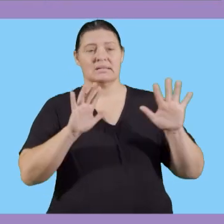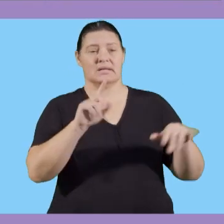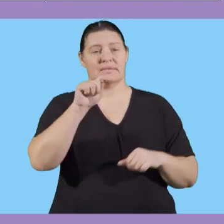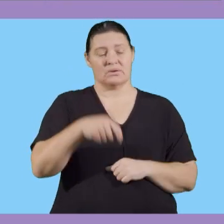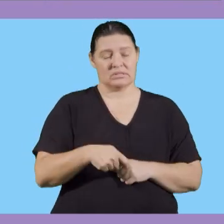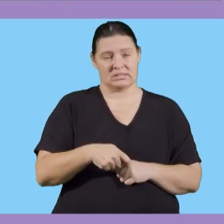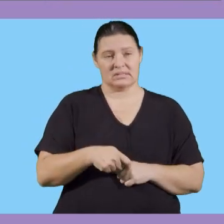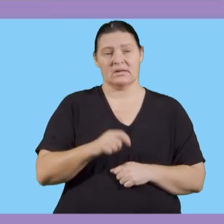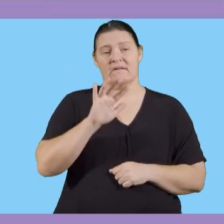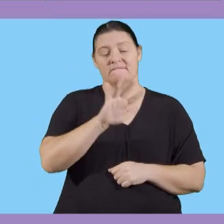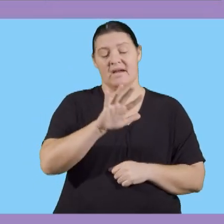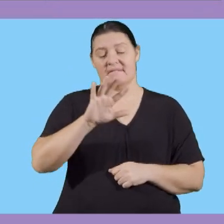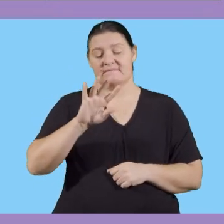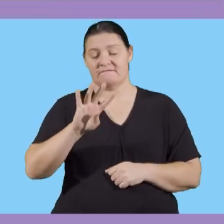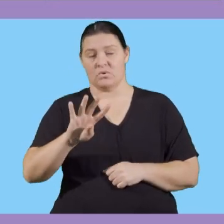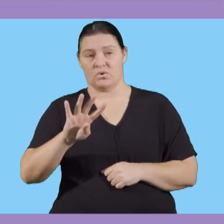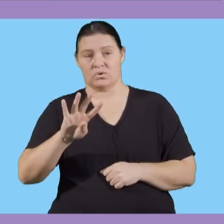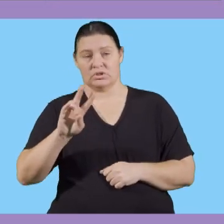that is